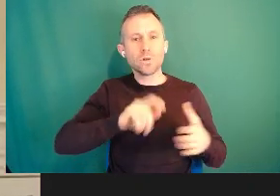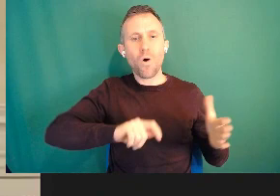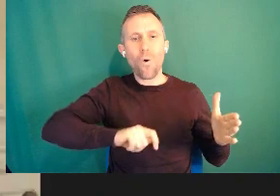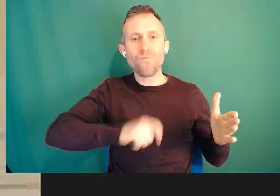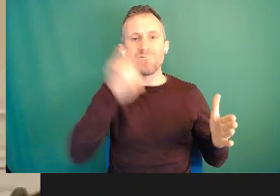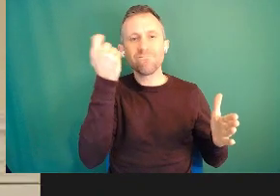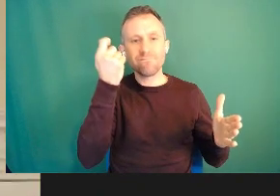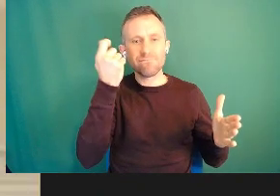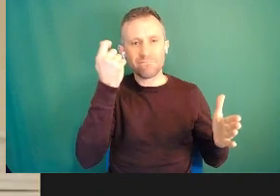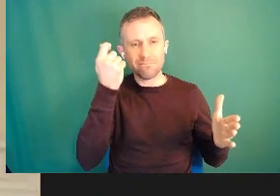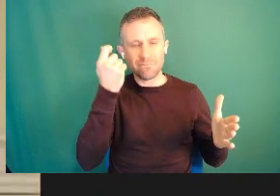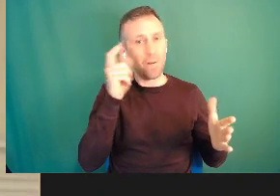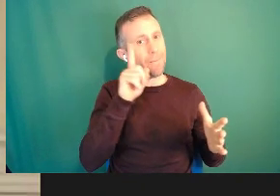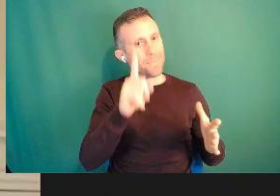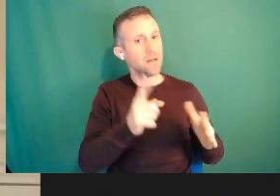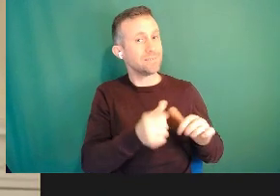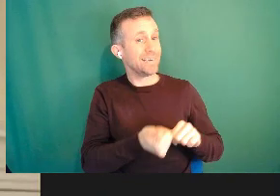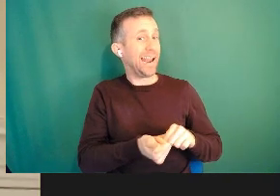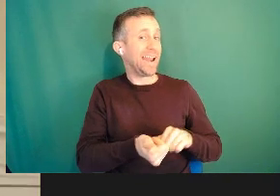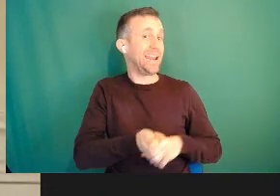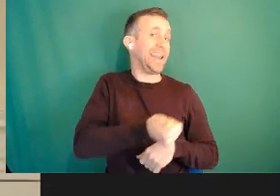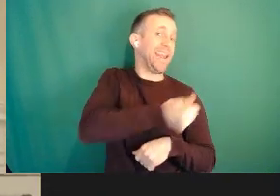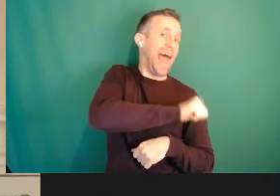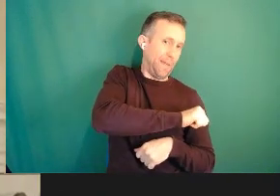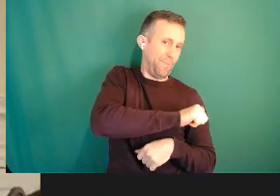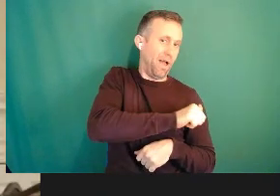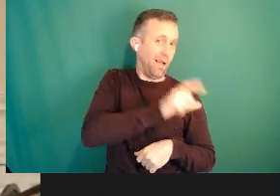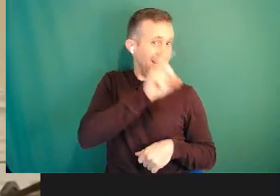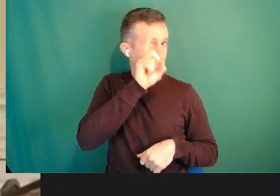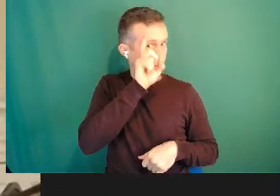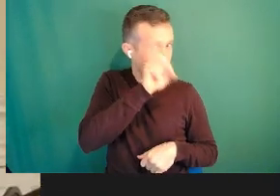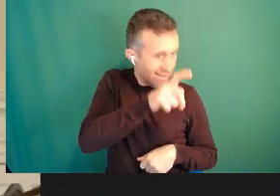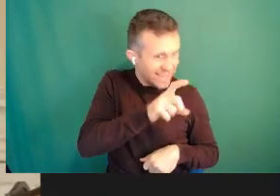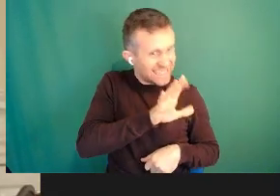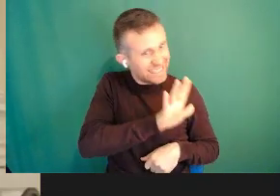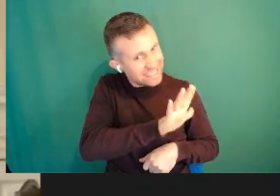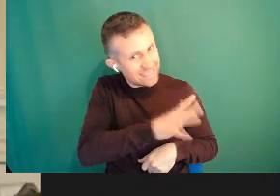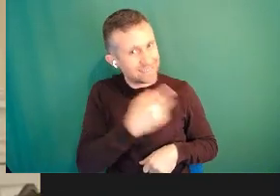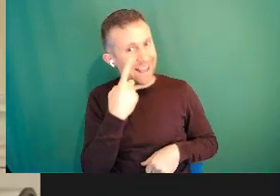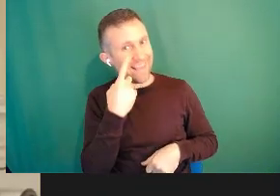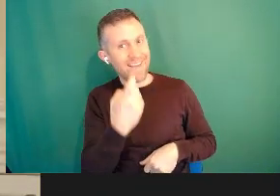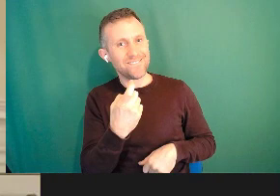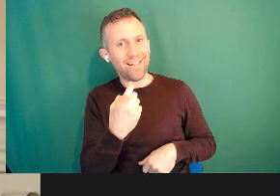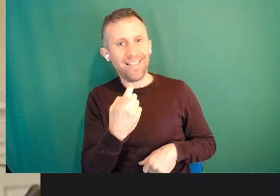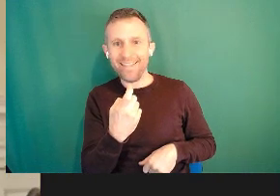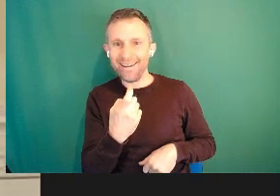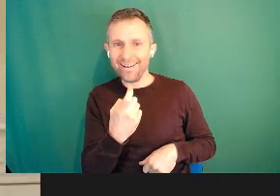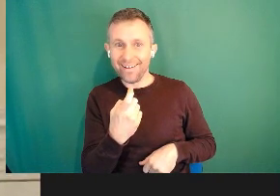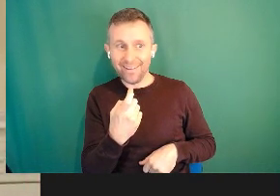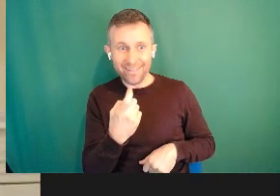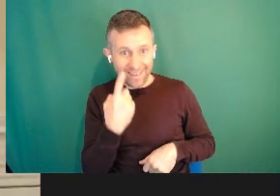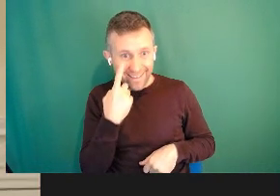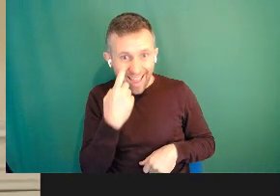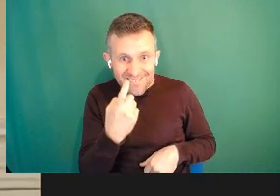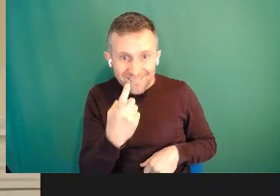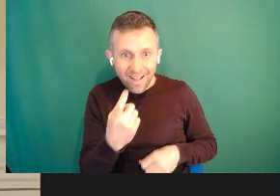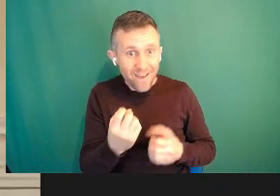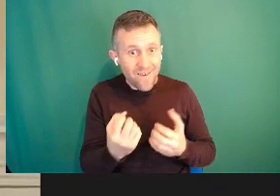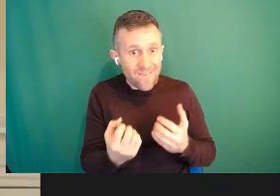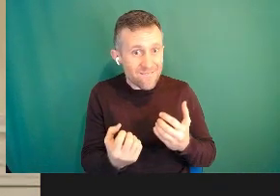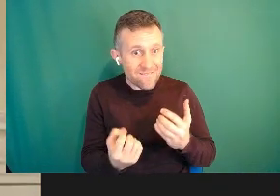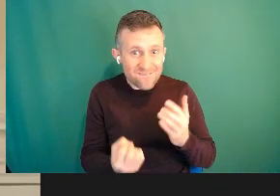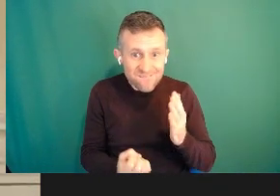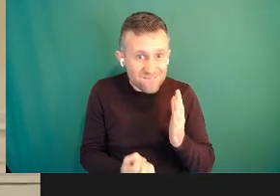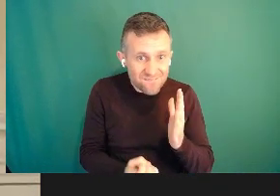the fire department come and they can't put out the fire because you've turned the water off, your insurance aren't going to cover it. And so